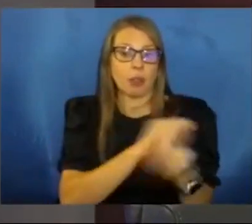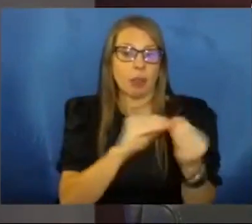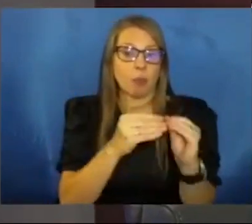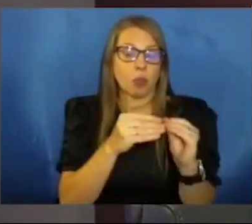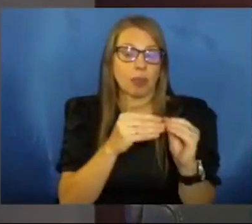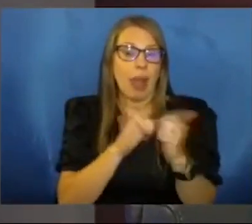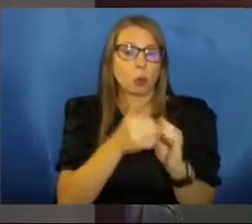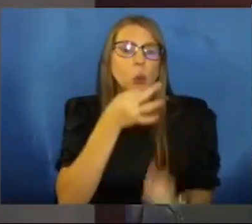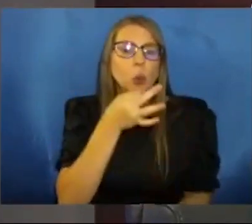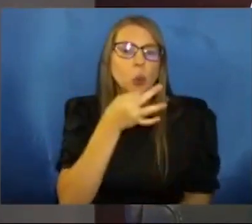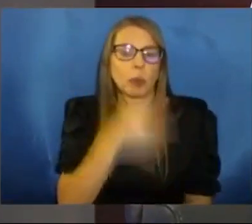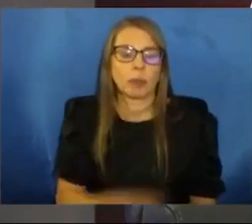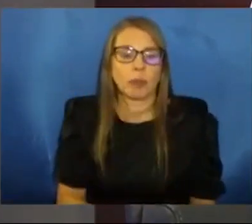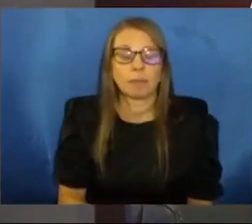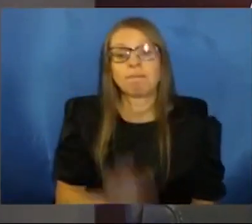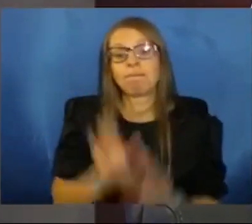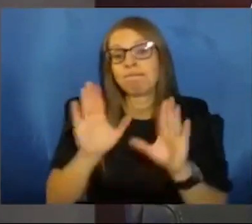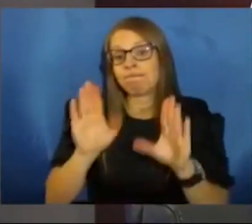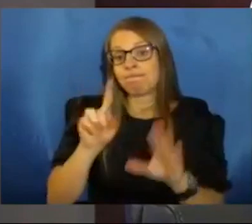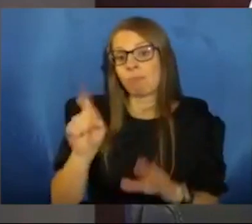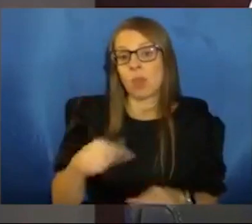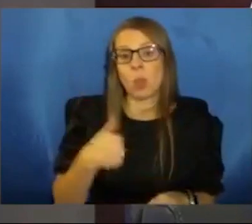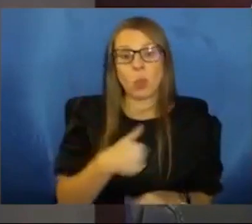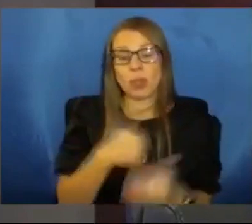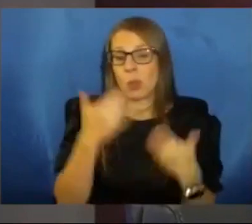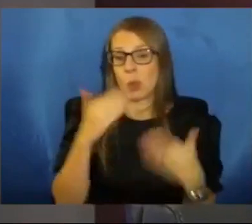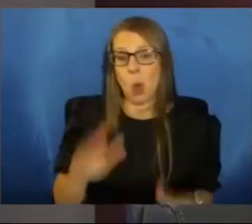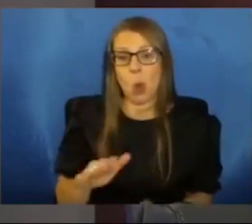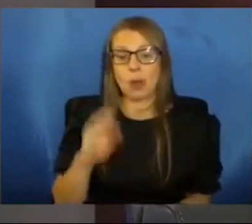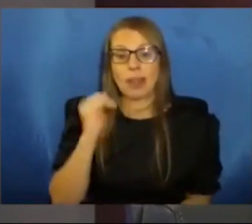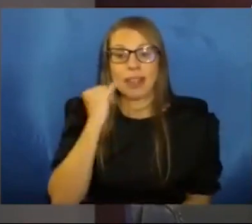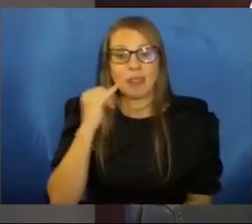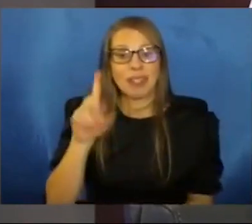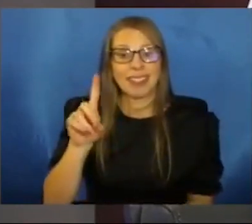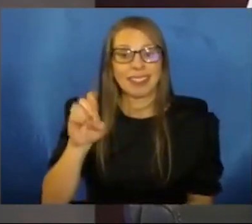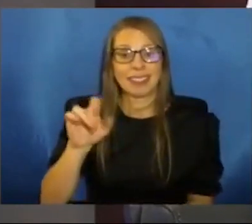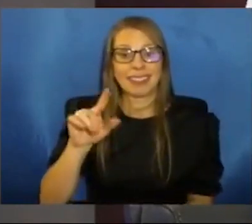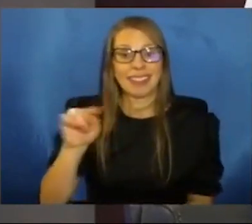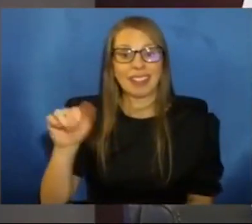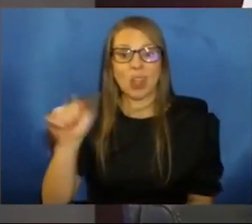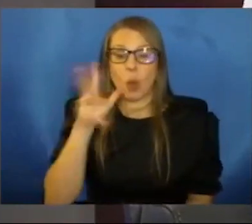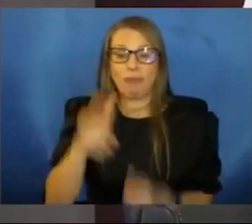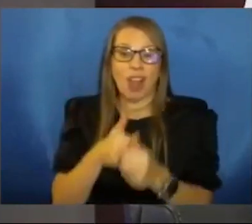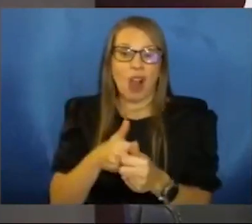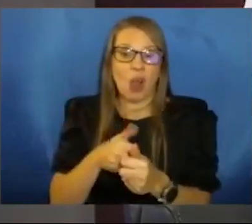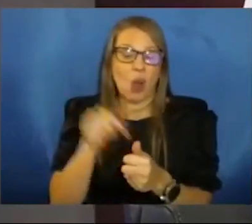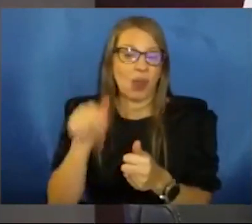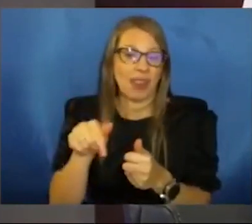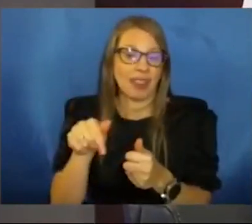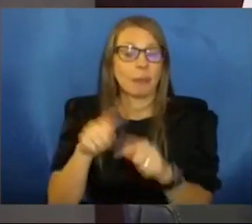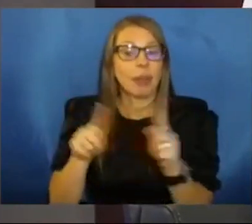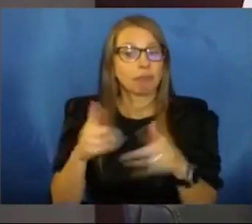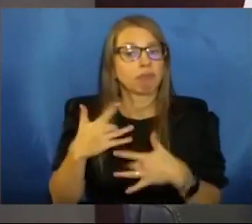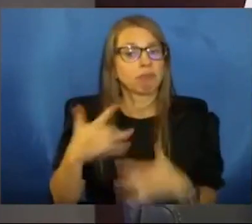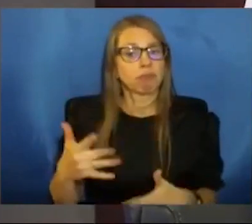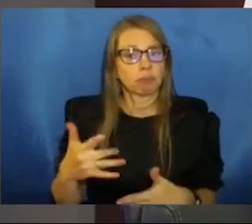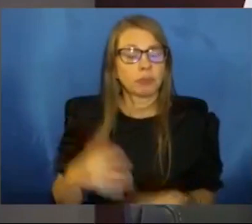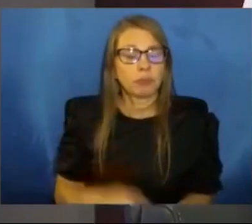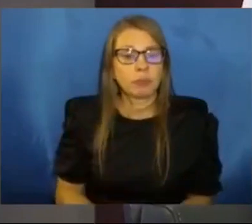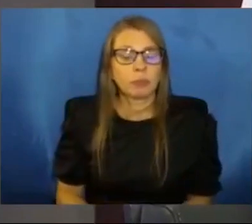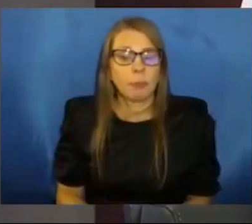Should they just isolate themselves, or should they go ahead and be tested? I think people are now like, mm-hmm. Do I test? Do I not test? What are we doing with testing? Everything gets